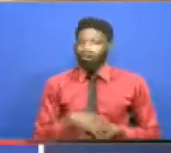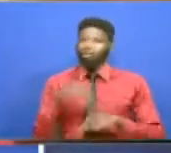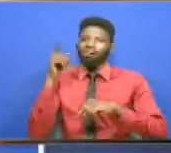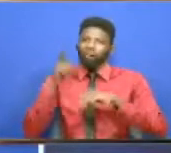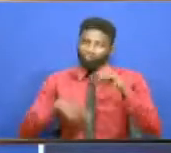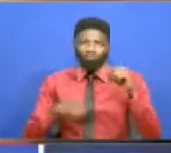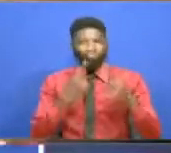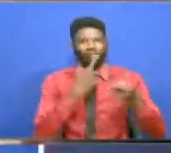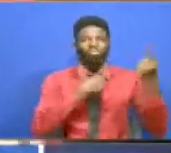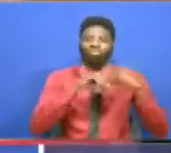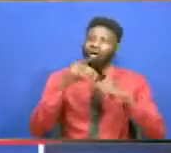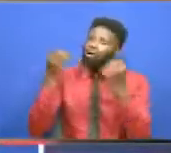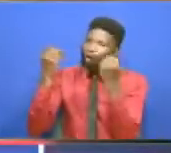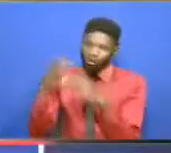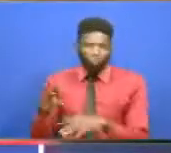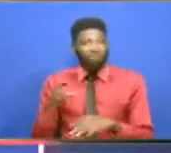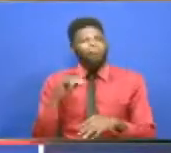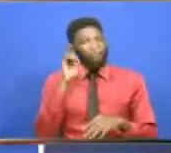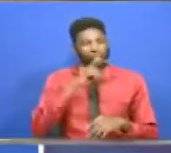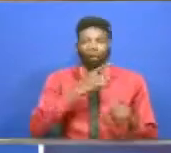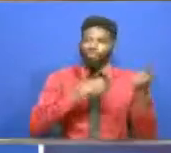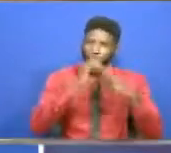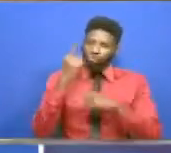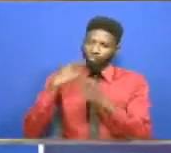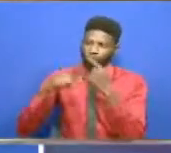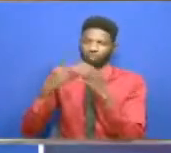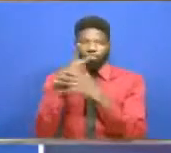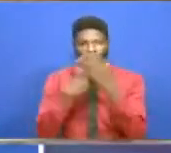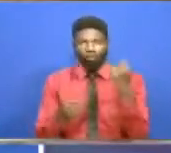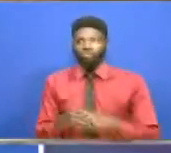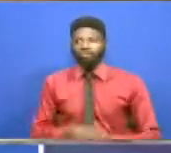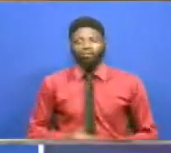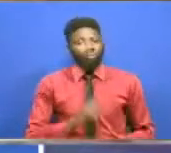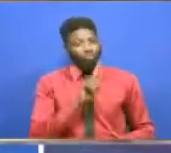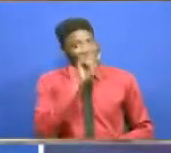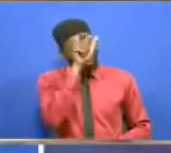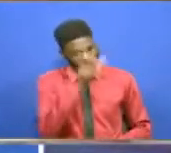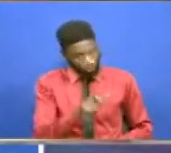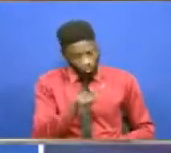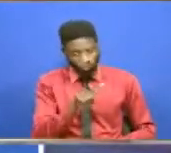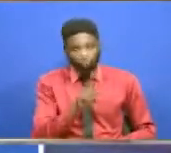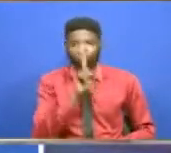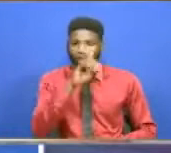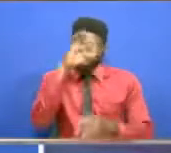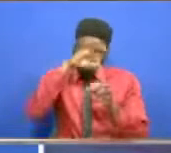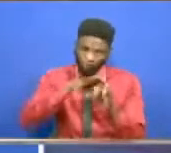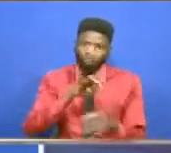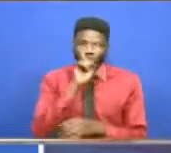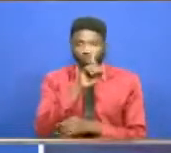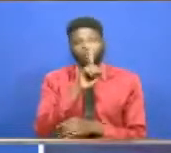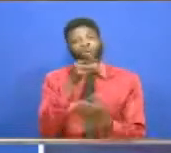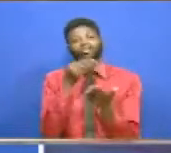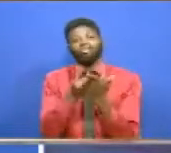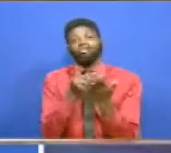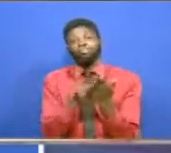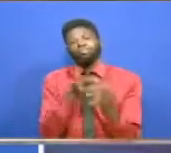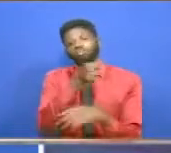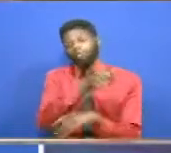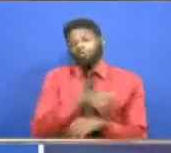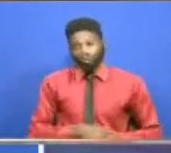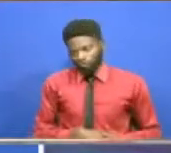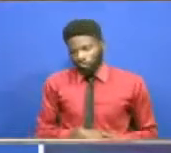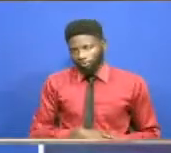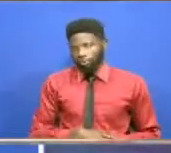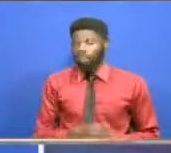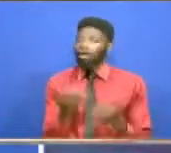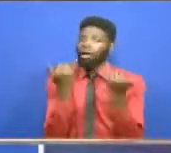and lose. It must be win and win. For one man, one vote, one shilling. Na saa hizi